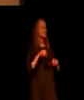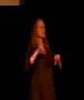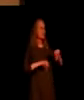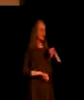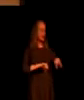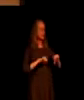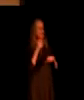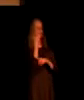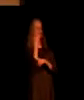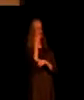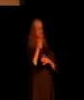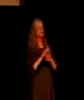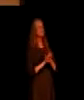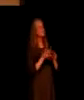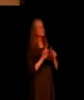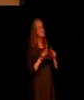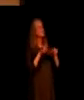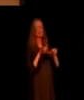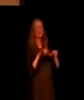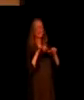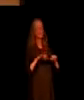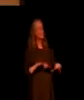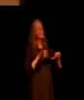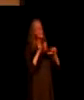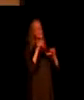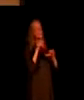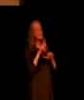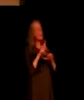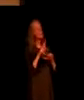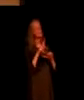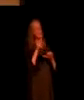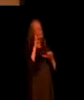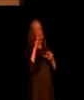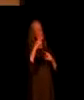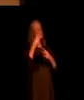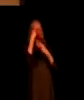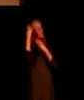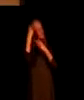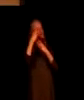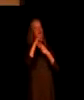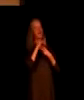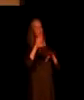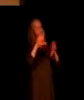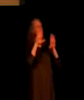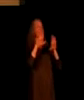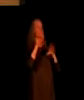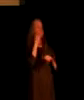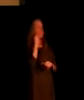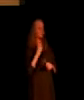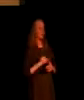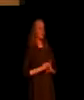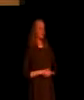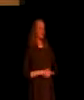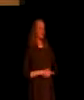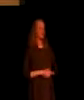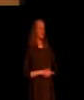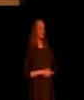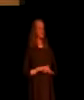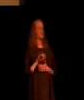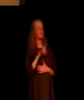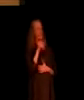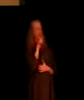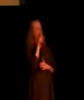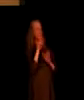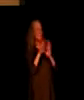So, but it really was, as I look back on it, an unbelievable experience. This was the real